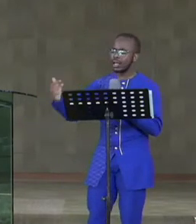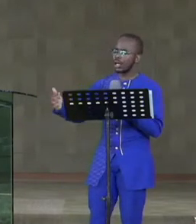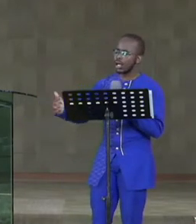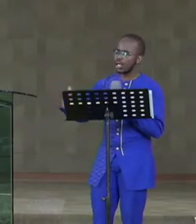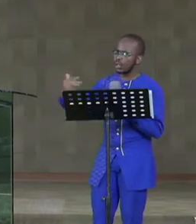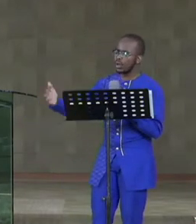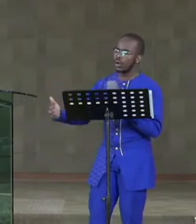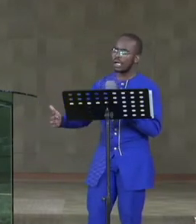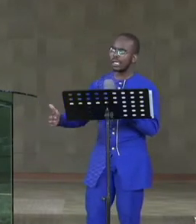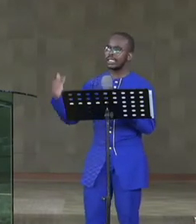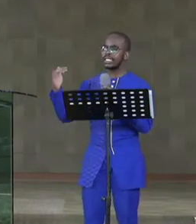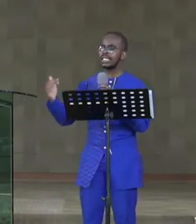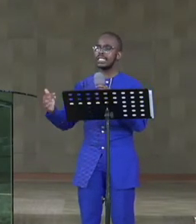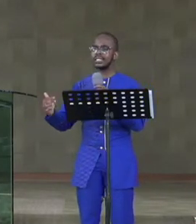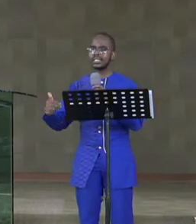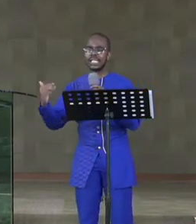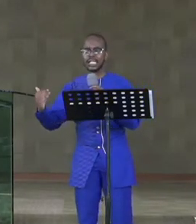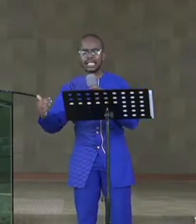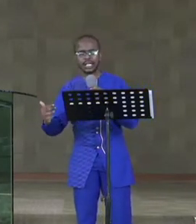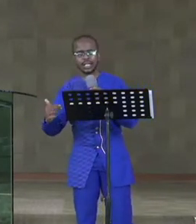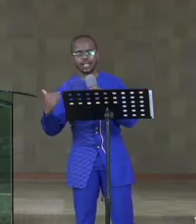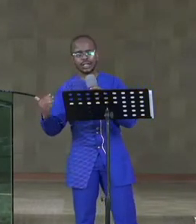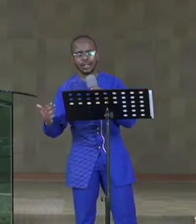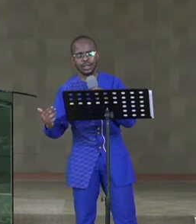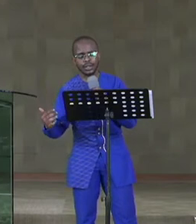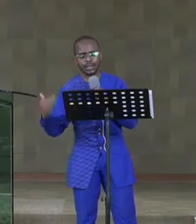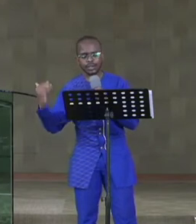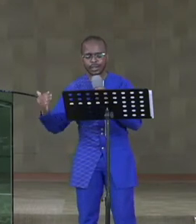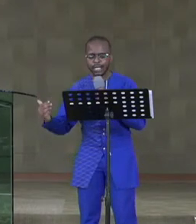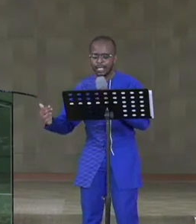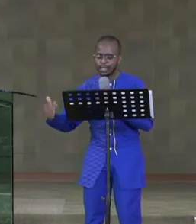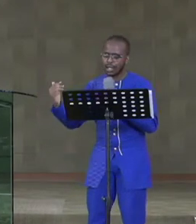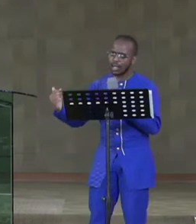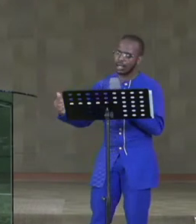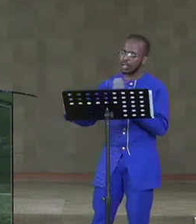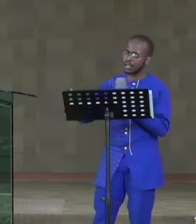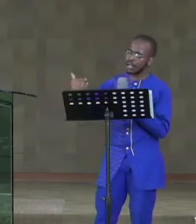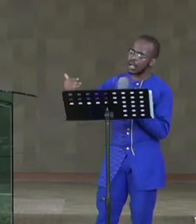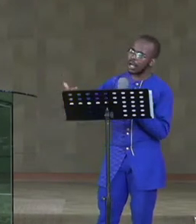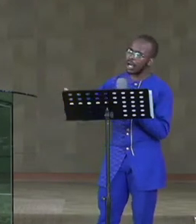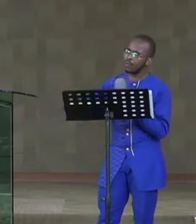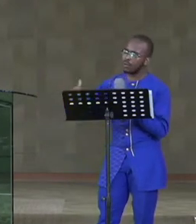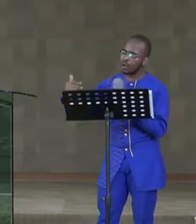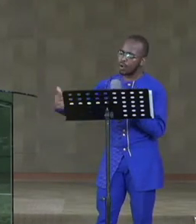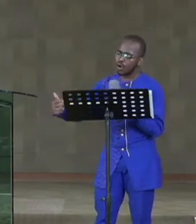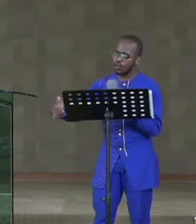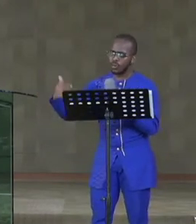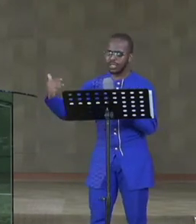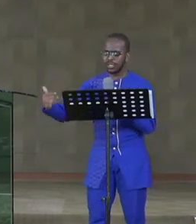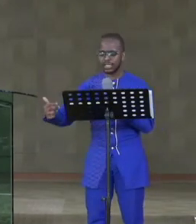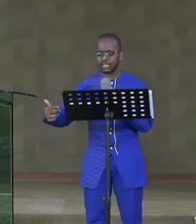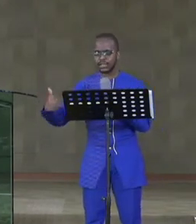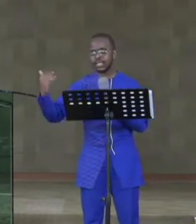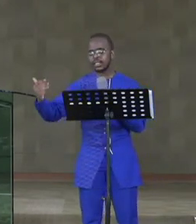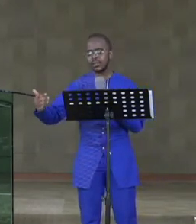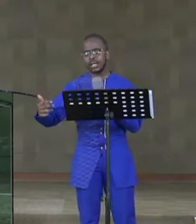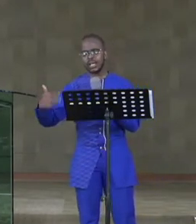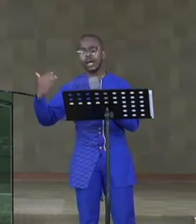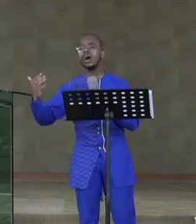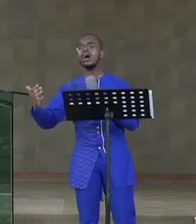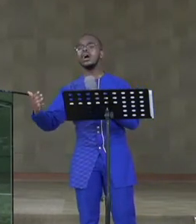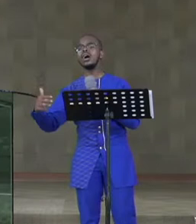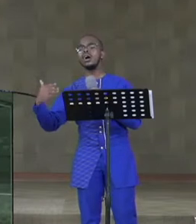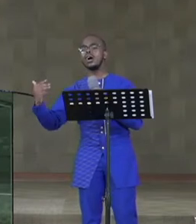the Lord is near, the dove of peace sings in